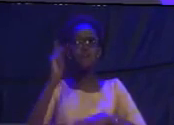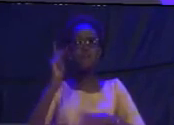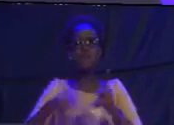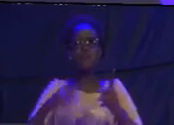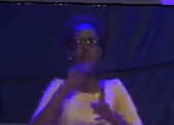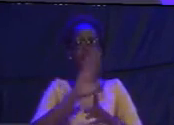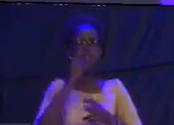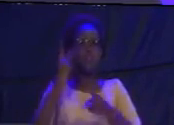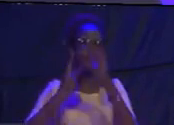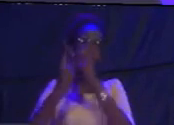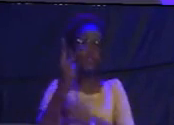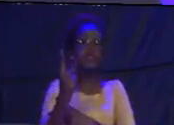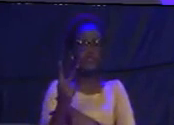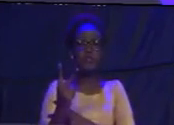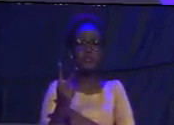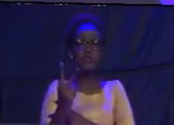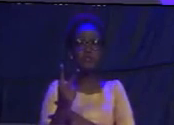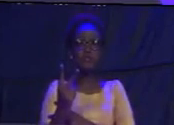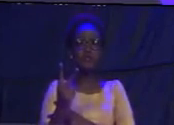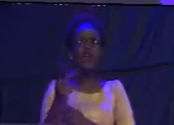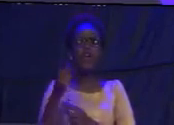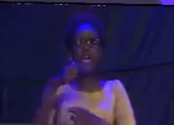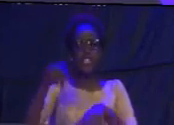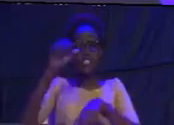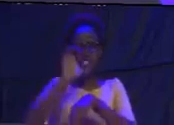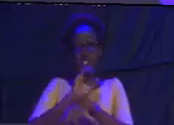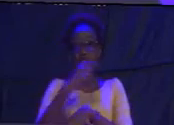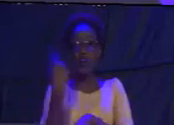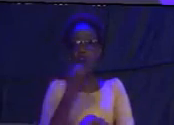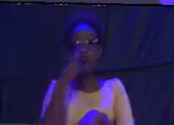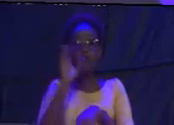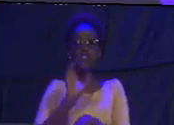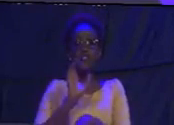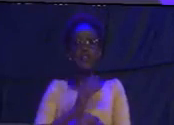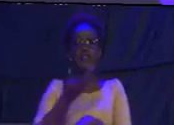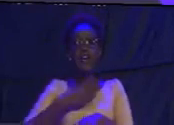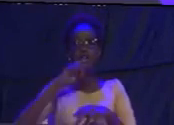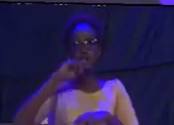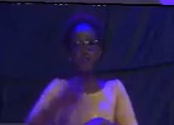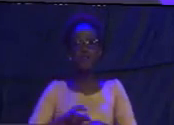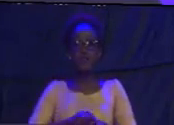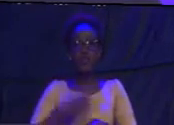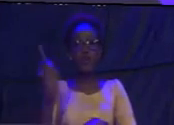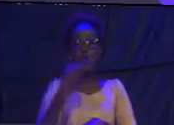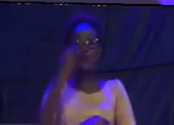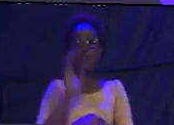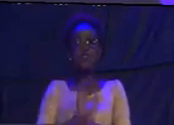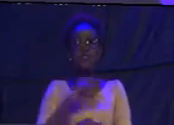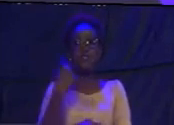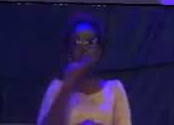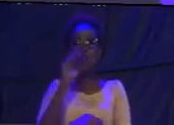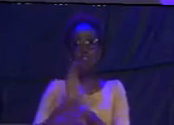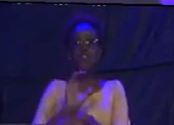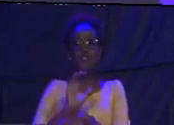There are no other people God has given that mission. It is the church. It is the church. It is the church.